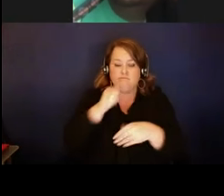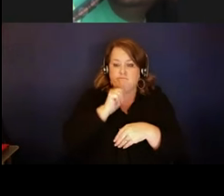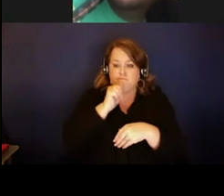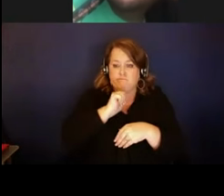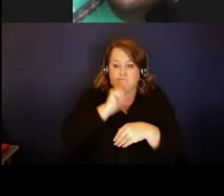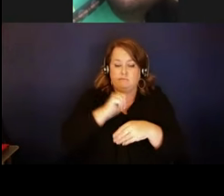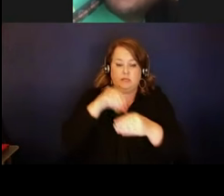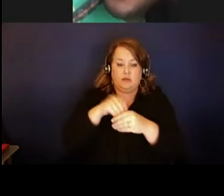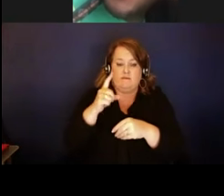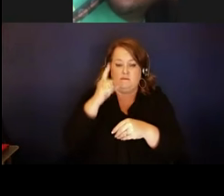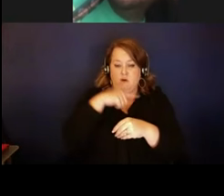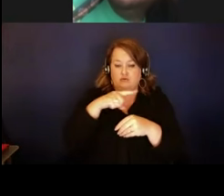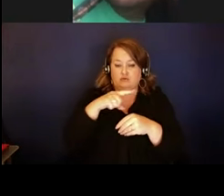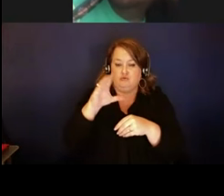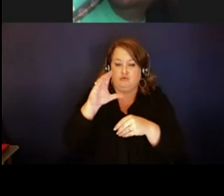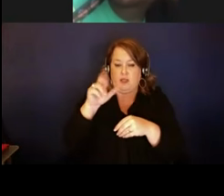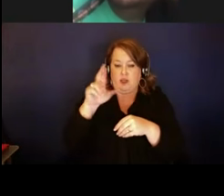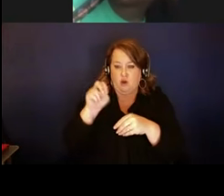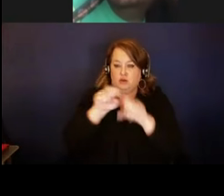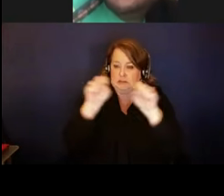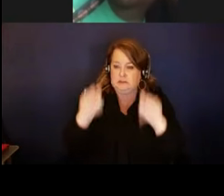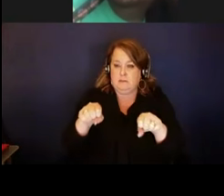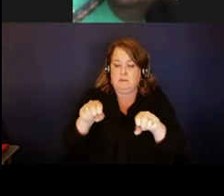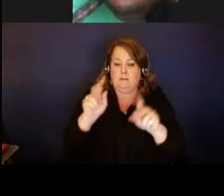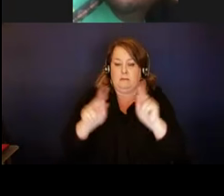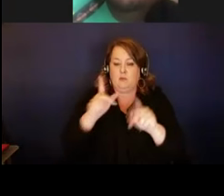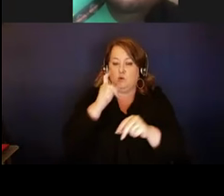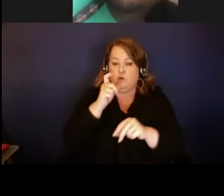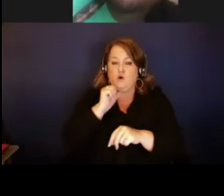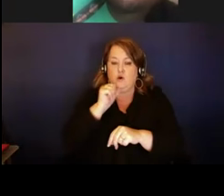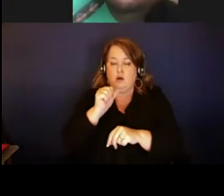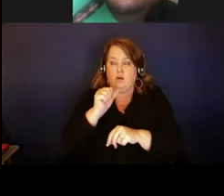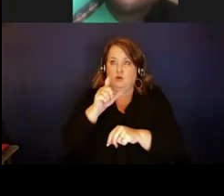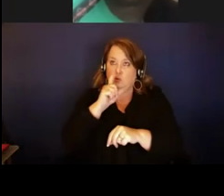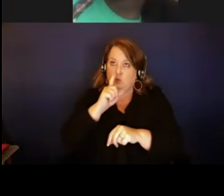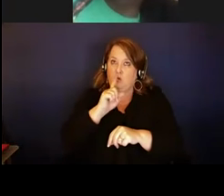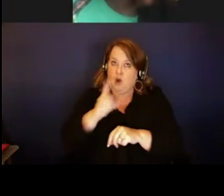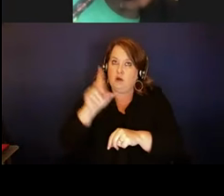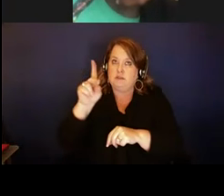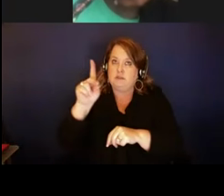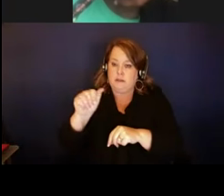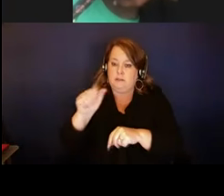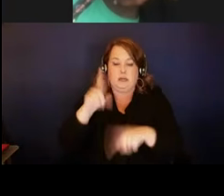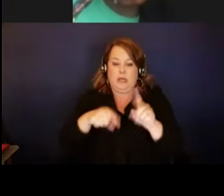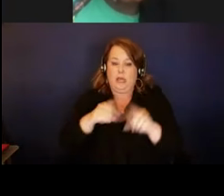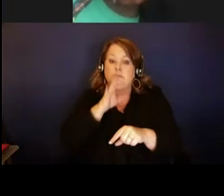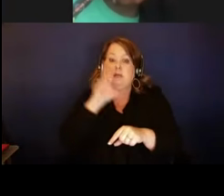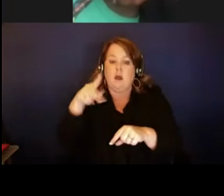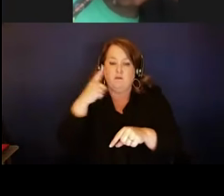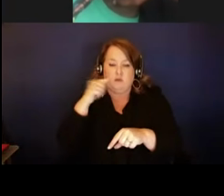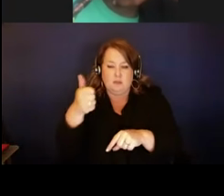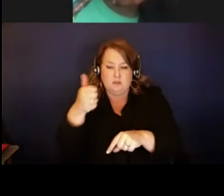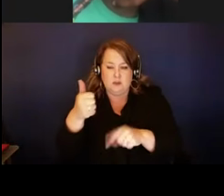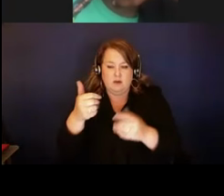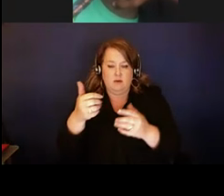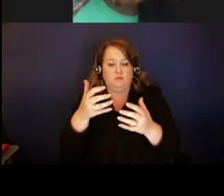places that are disabled to speak up for themselves and, you know, tell how they want to be